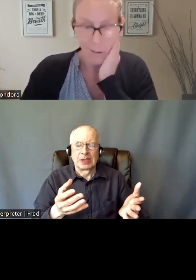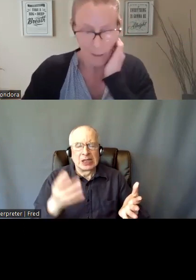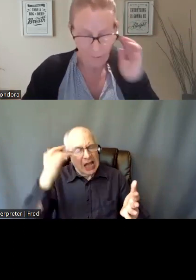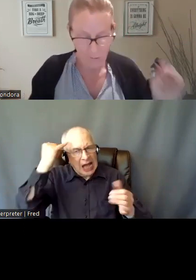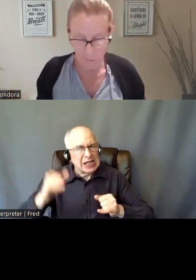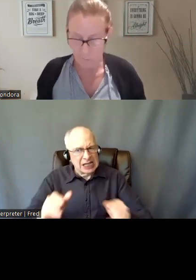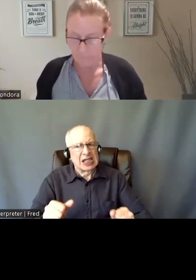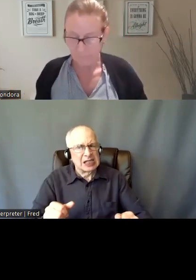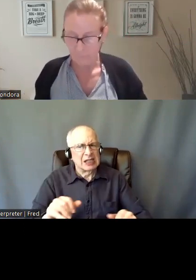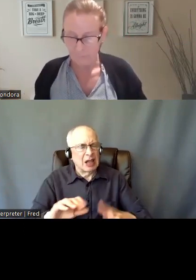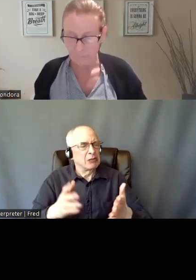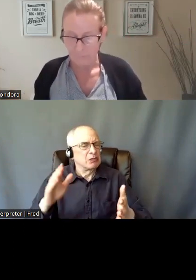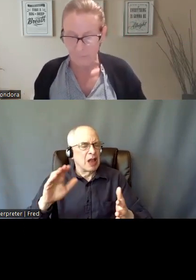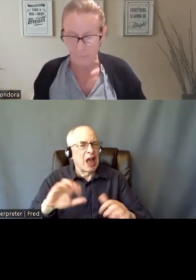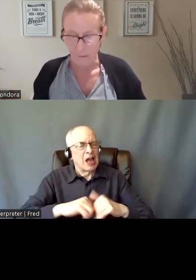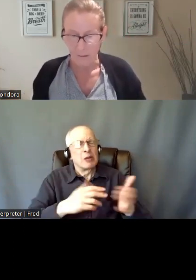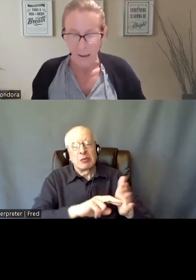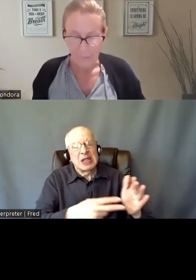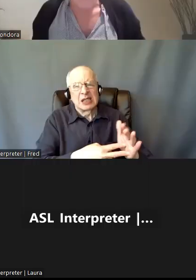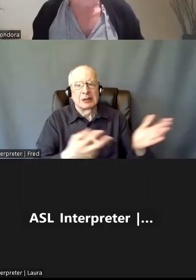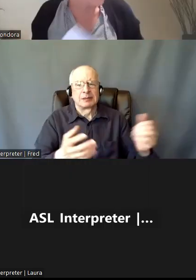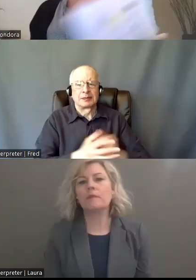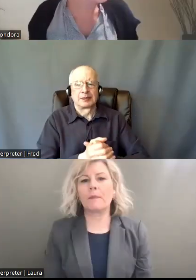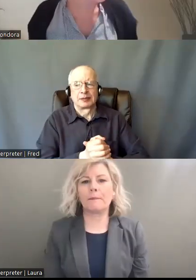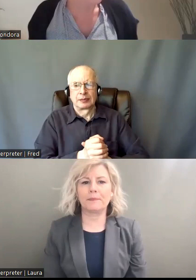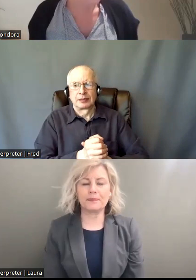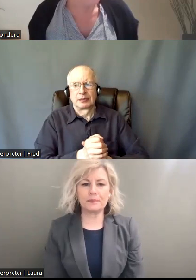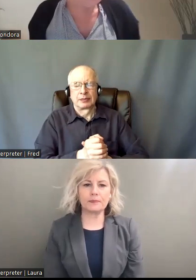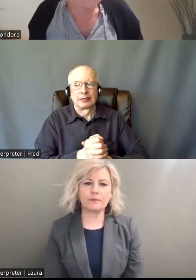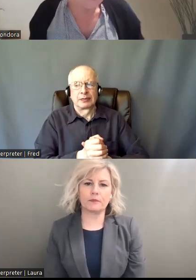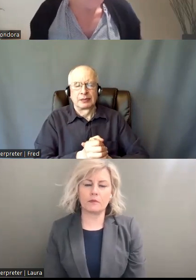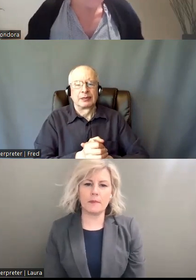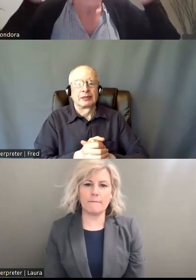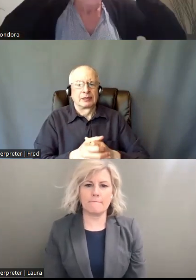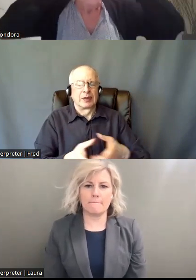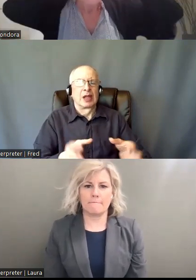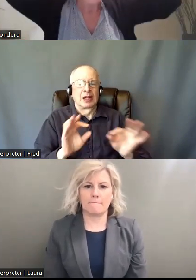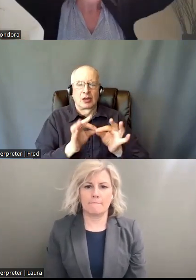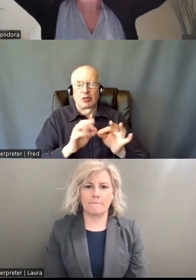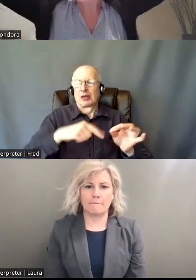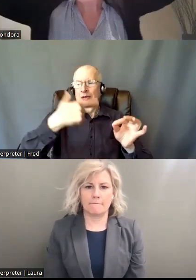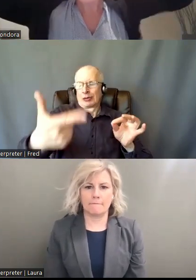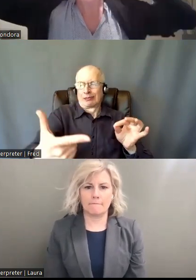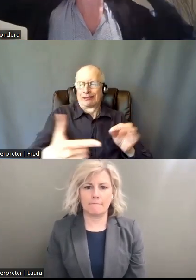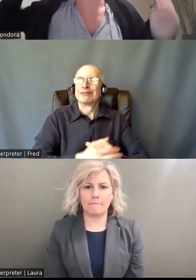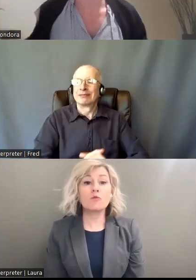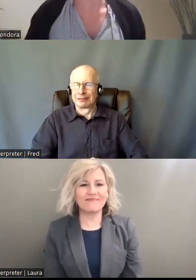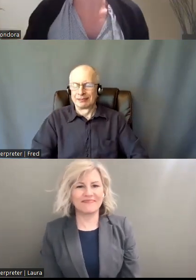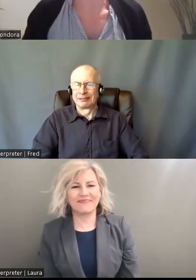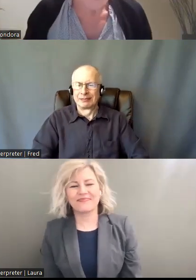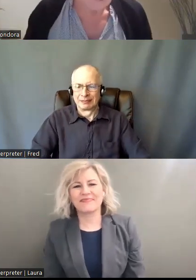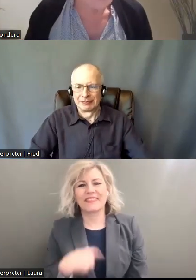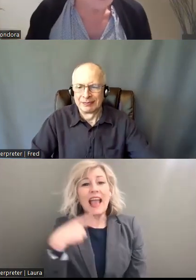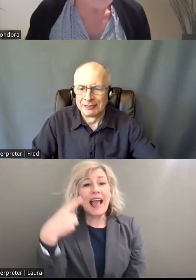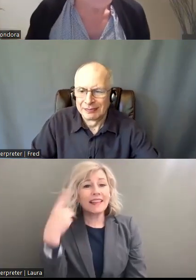might look like. So I think it's important to recognize that sometimes